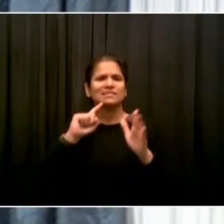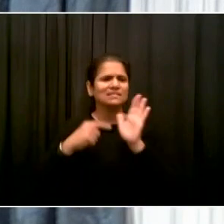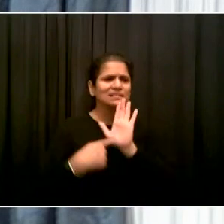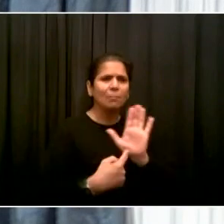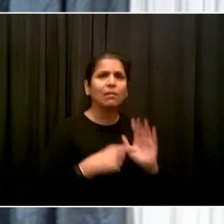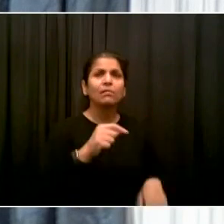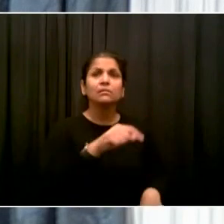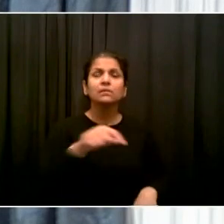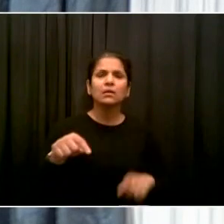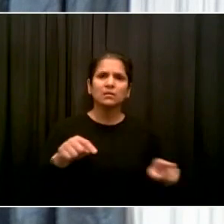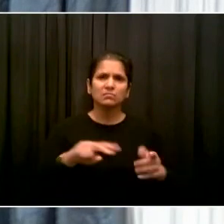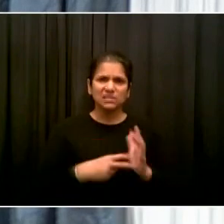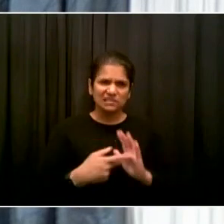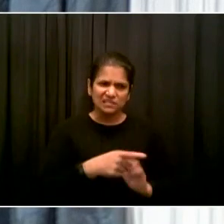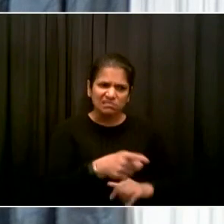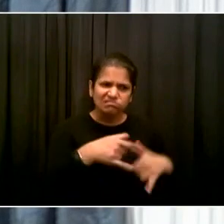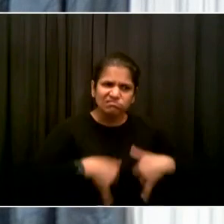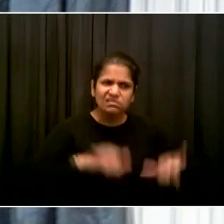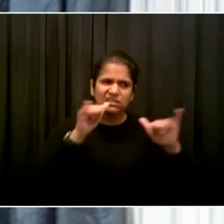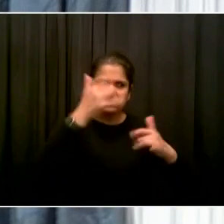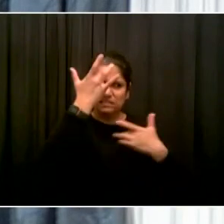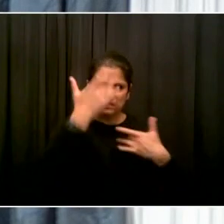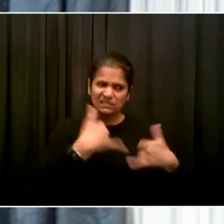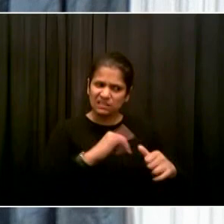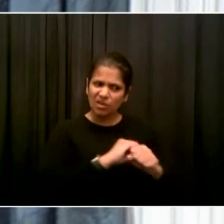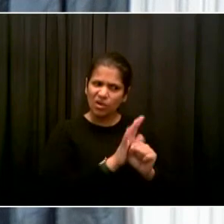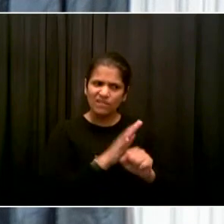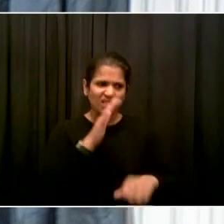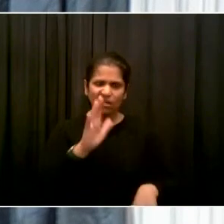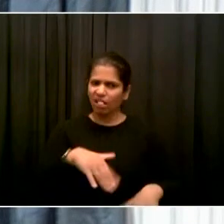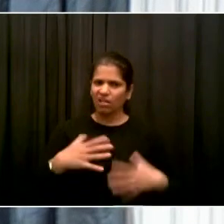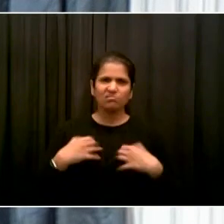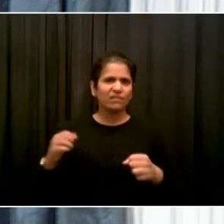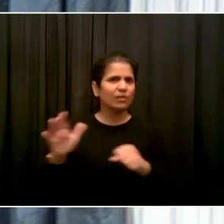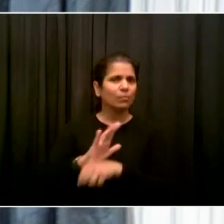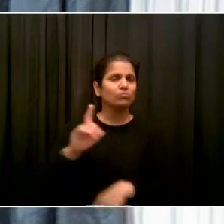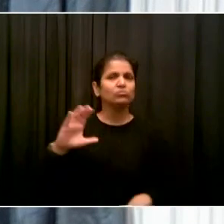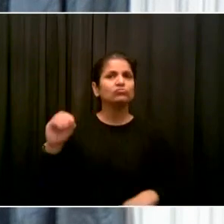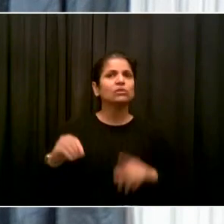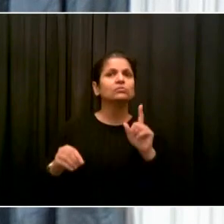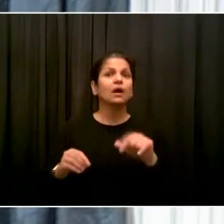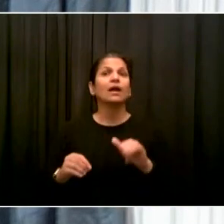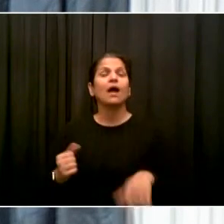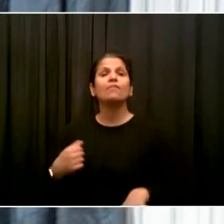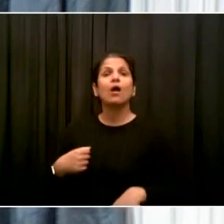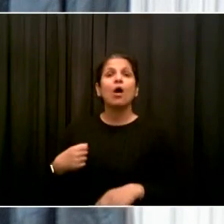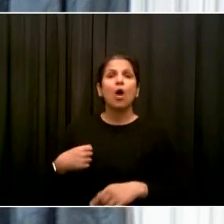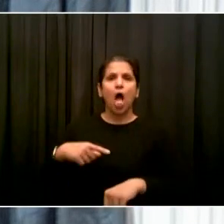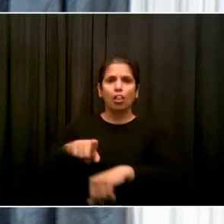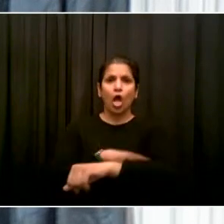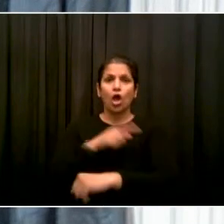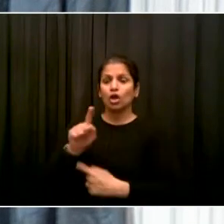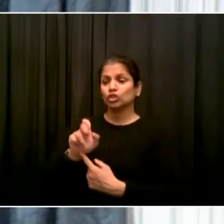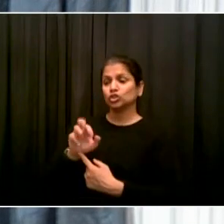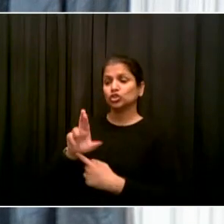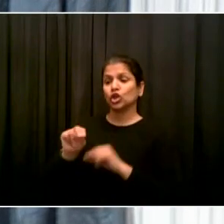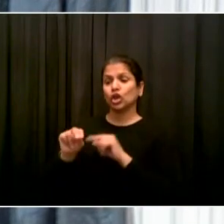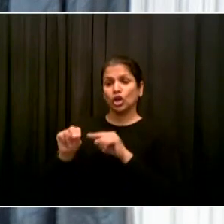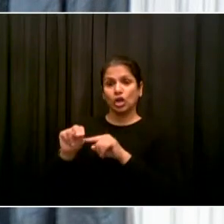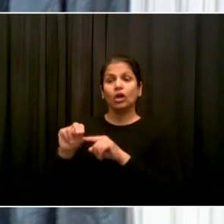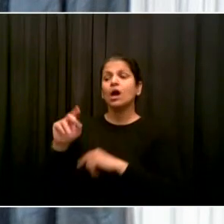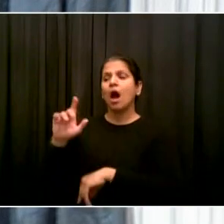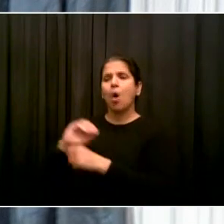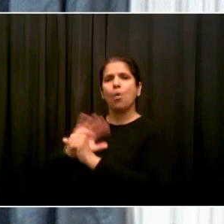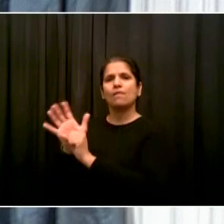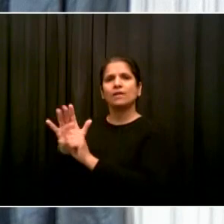individuals who are living with long COVID. Aftercare and its resources are just one more step in our move toward a